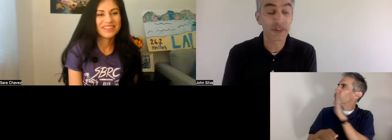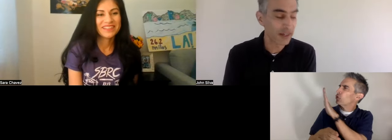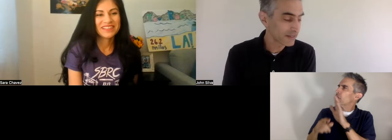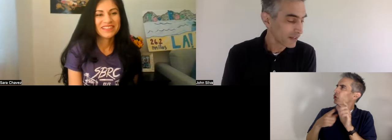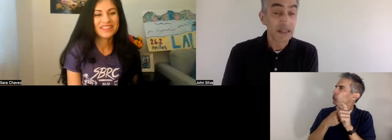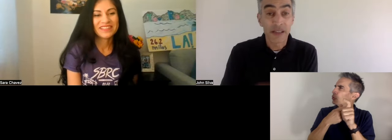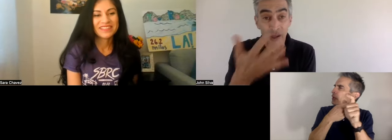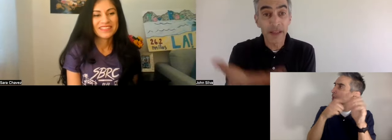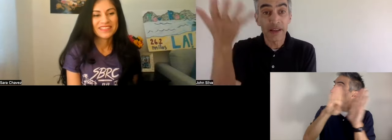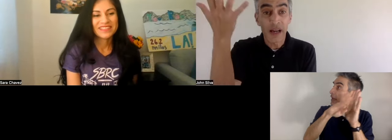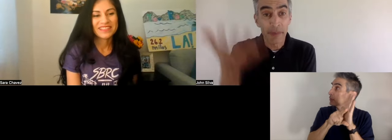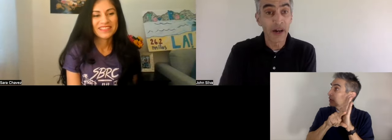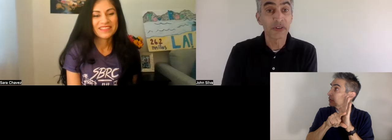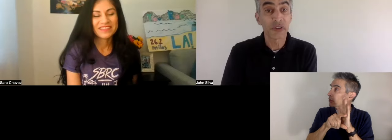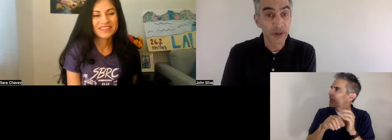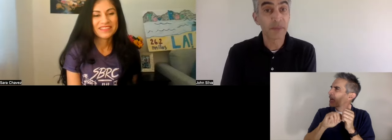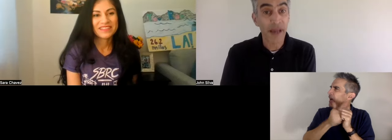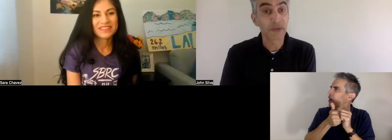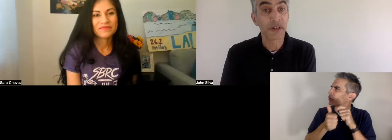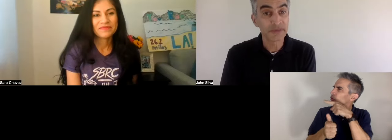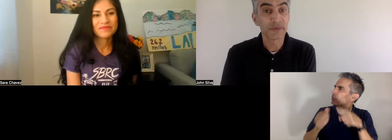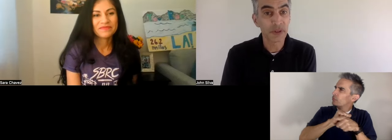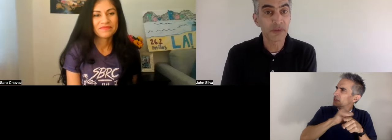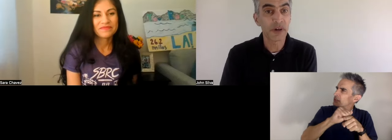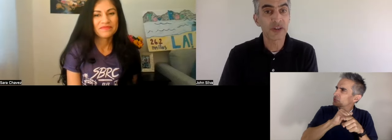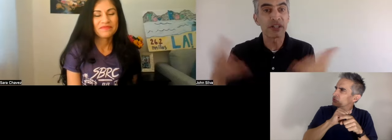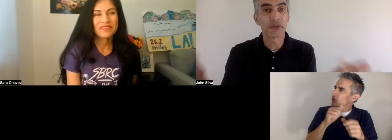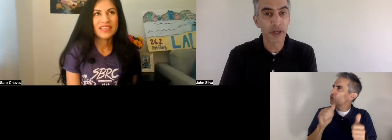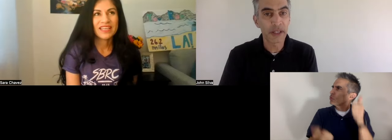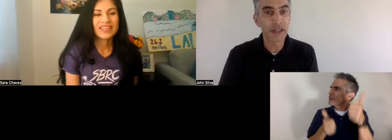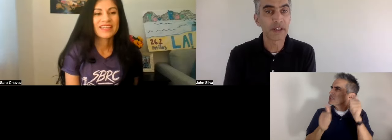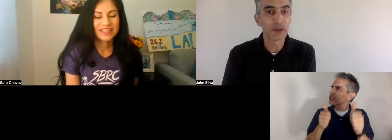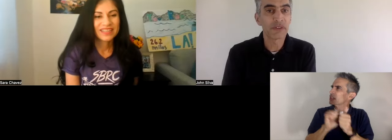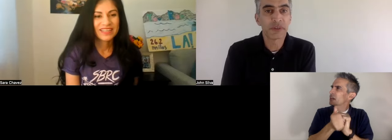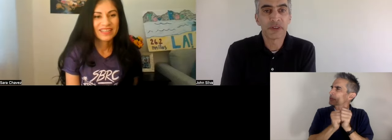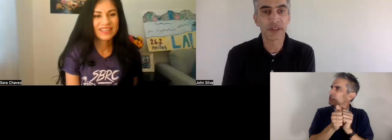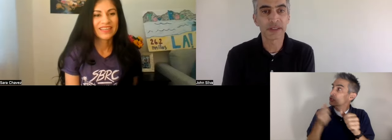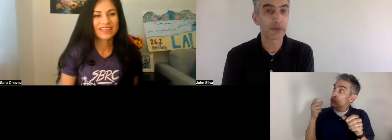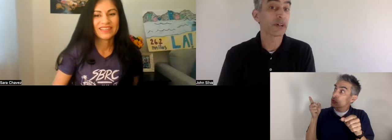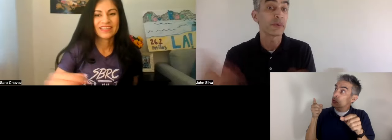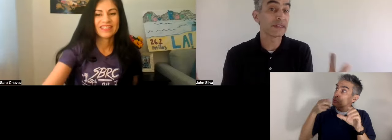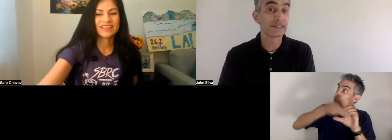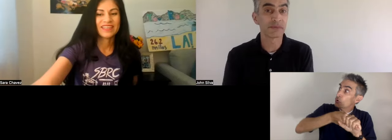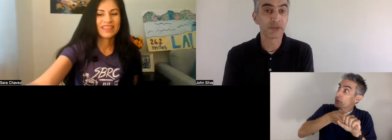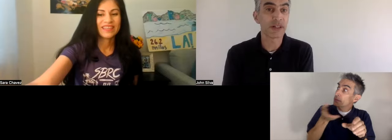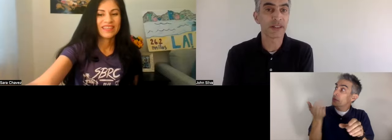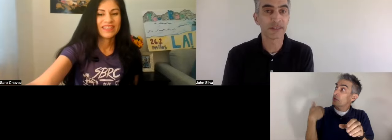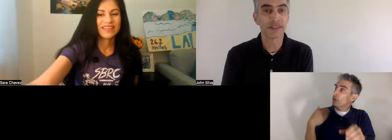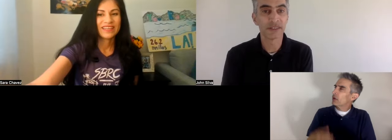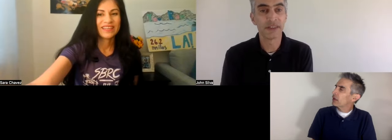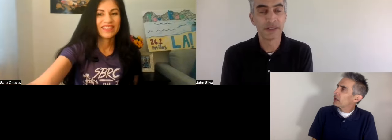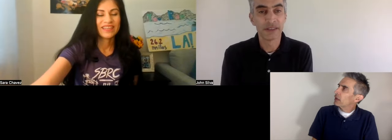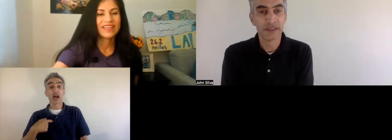has for us. Tell me about your running background. How did you get into running, and what have you been doing? Like, what kind of races and